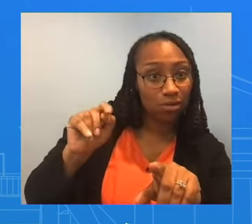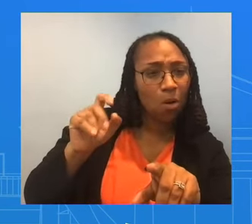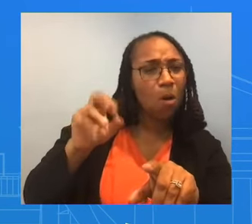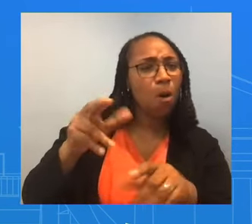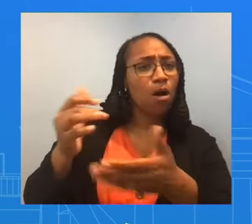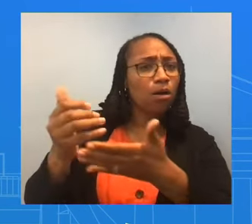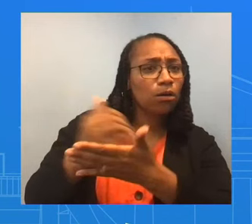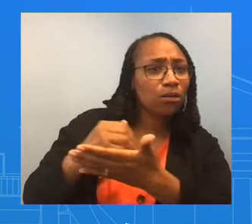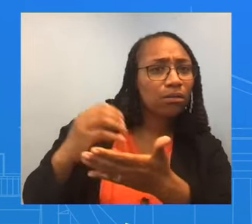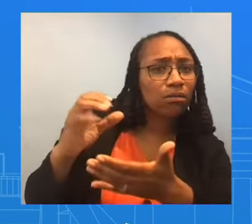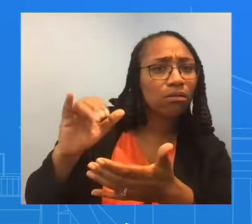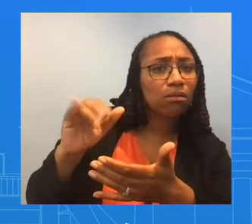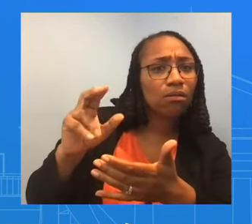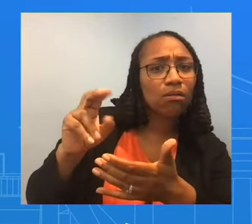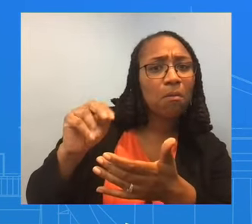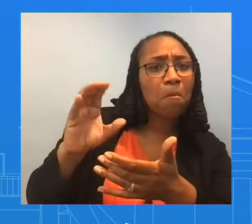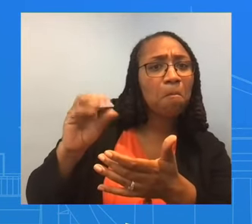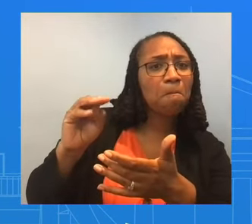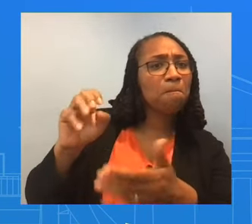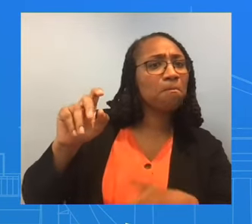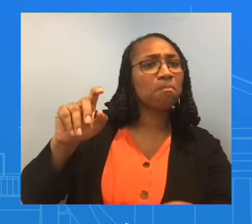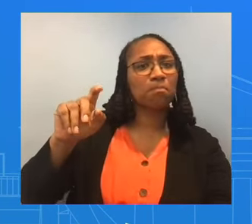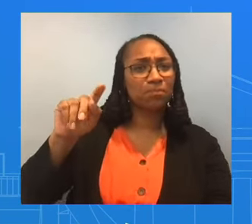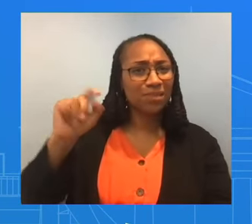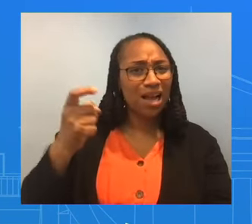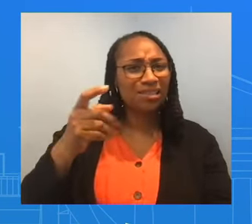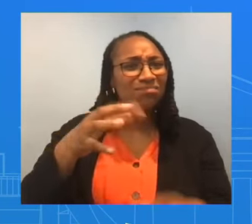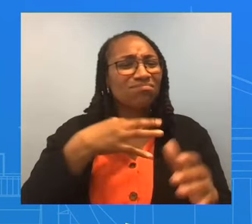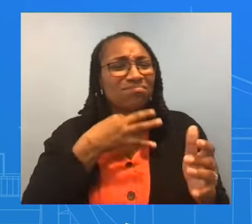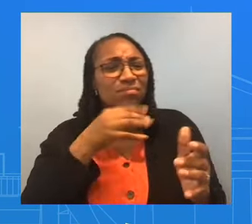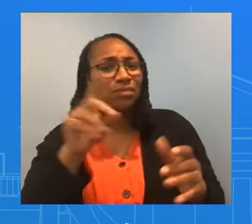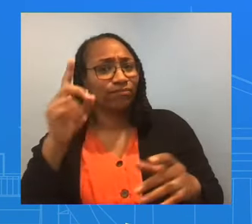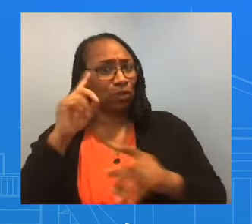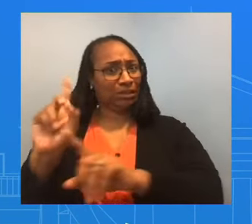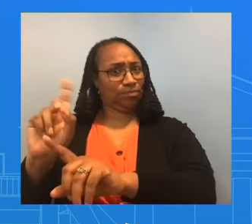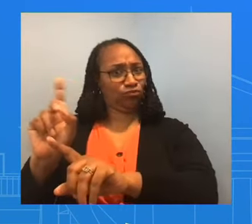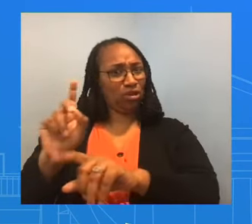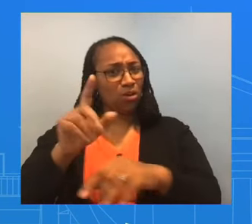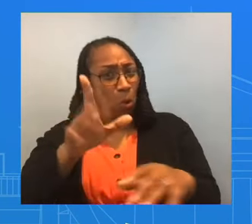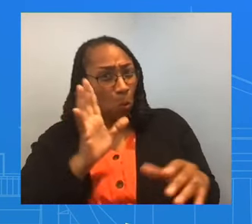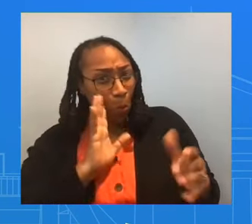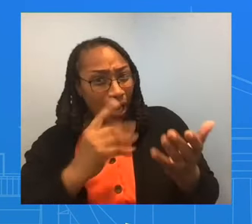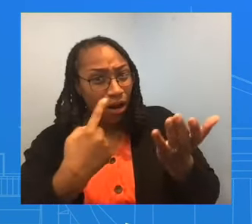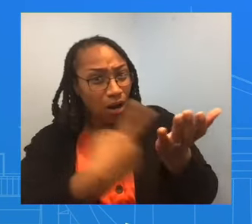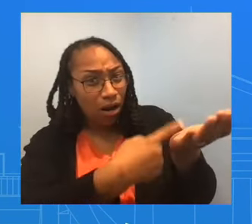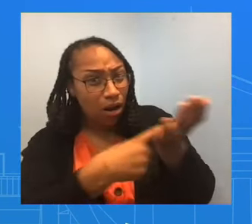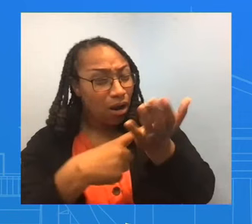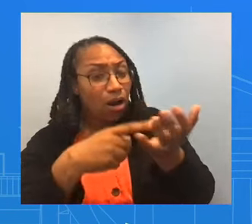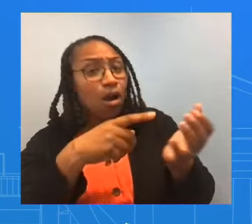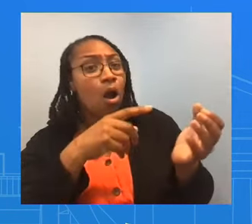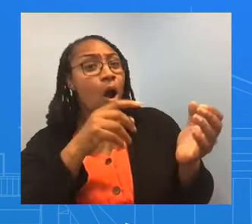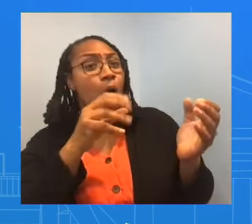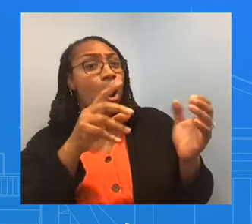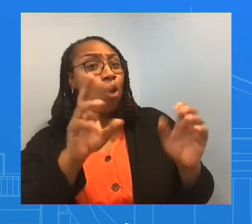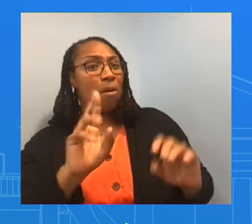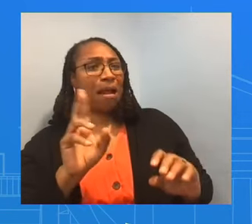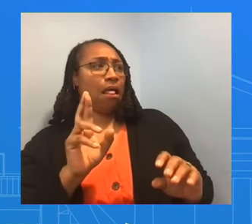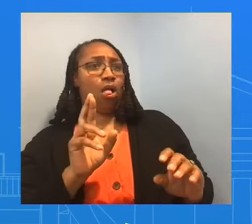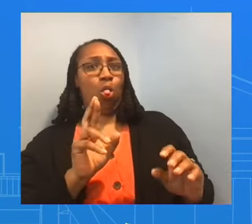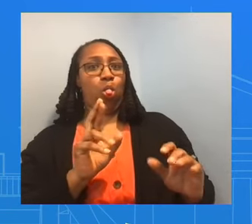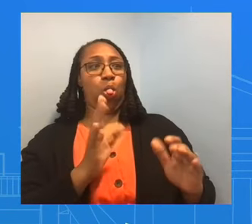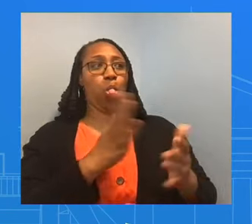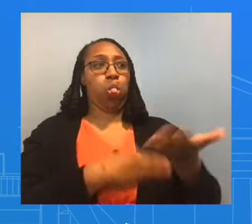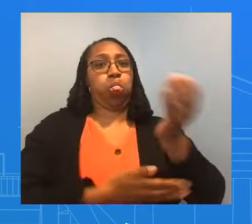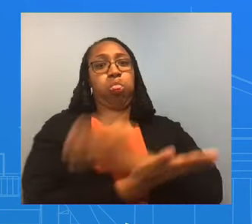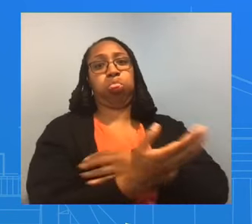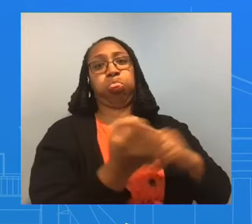guys think that the Republican proposal is sort of so far out there that you're not going to see a deal this year, or do you see a potential